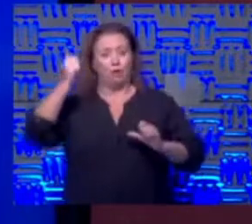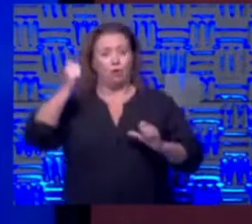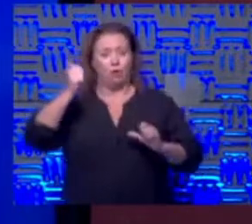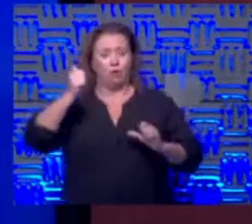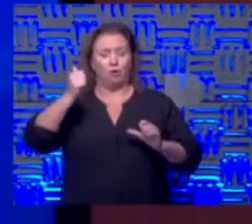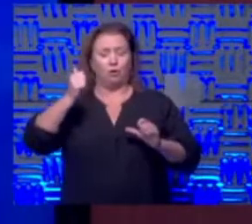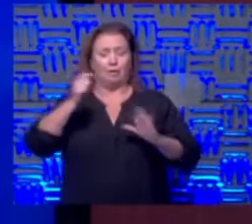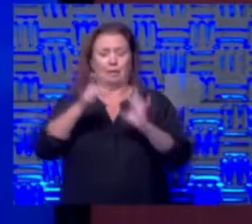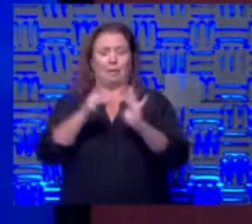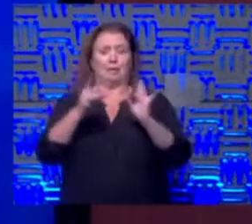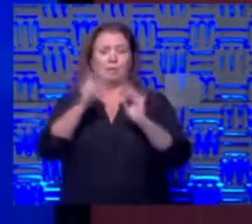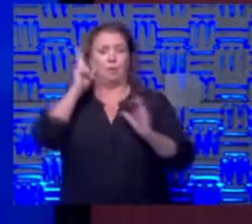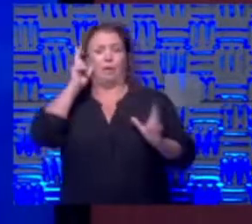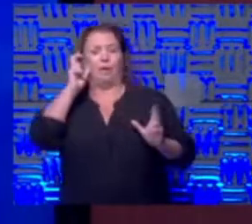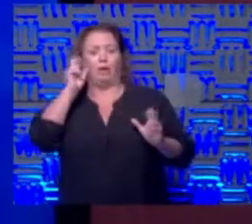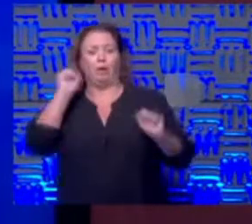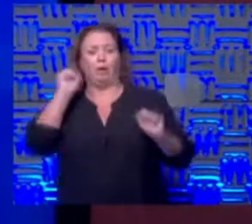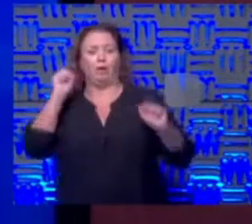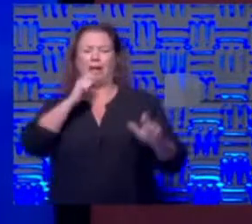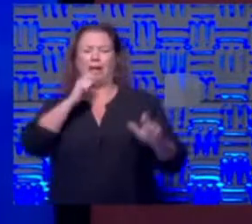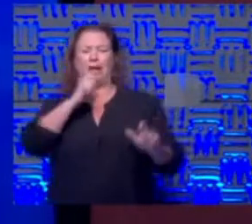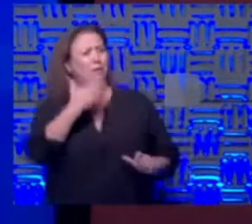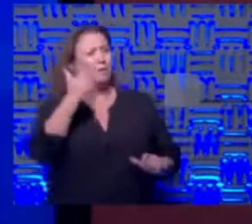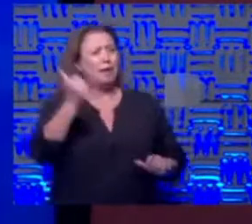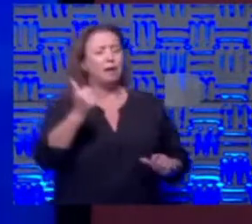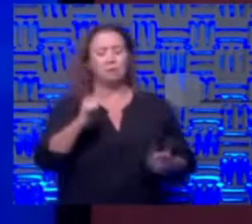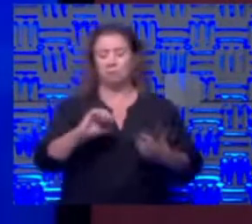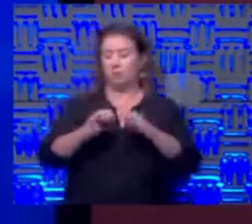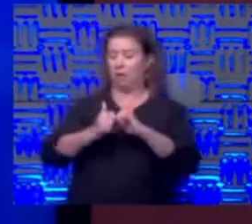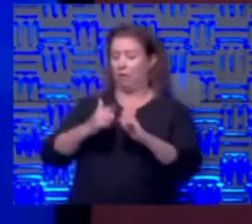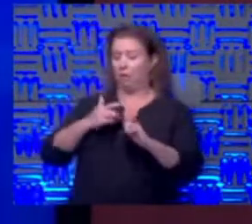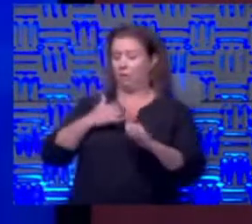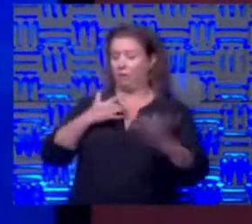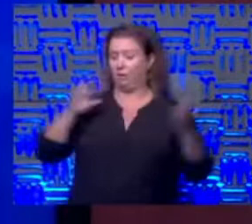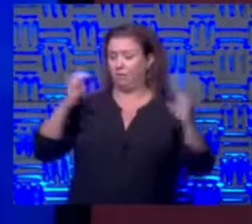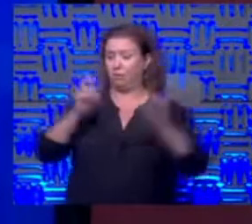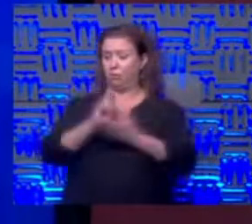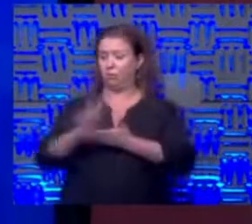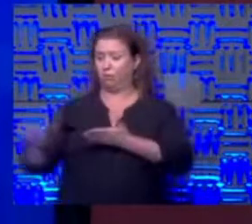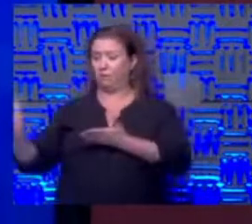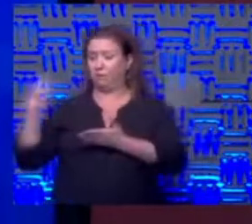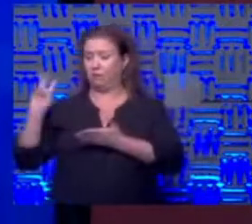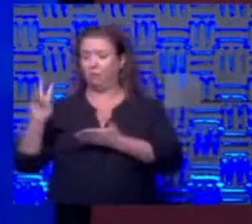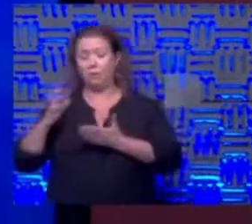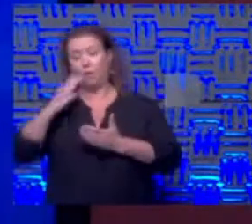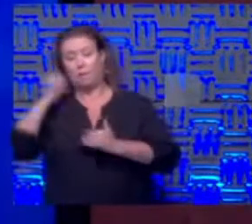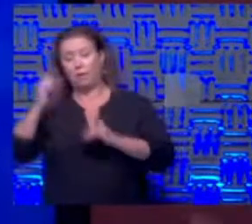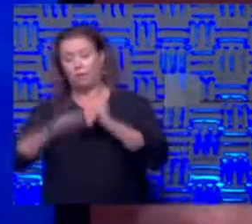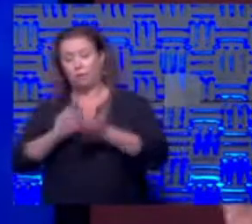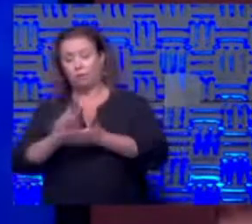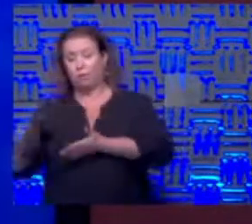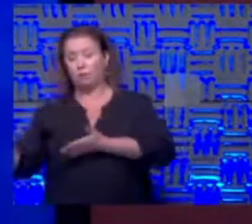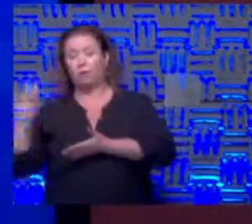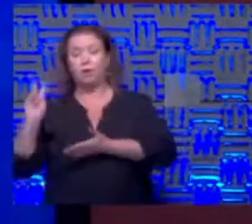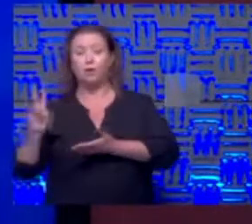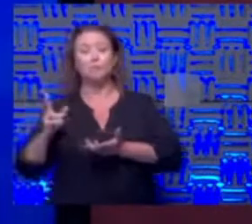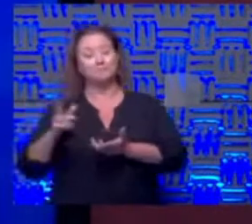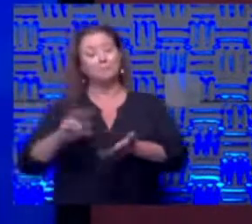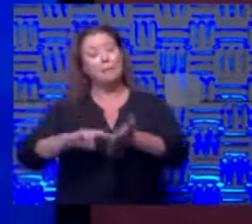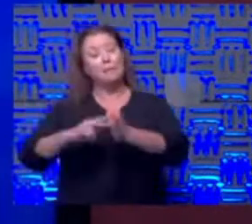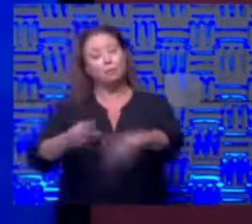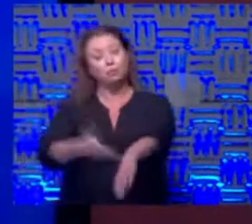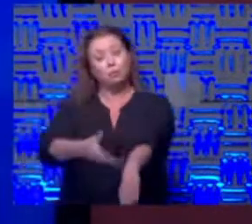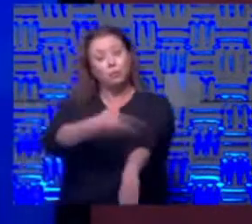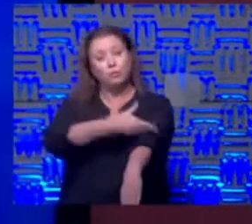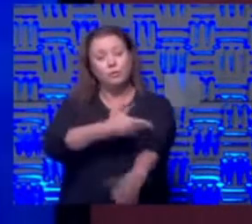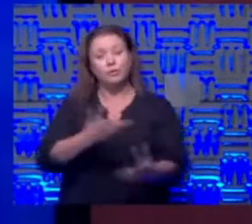the comments we hear a lot is, well, I don't really feel better. Okay, well, how do you feel compared to 2 weeks ago? Well, I'm better than that. Okay, well, you're getting better.